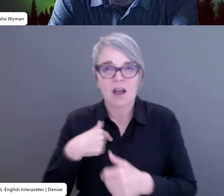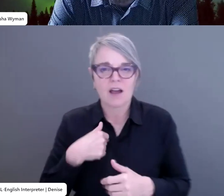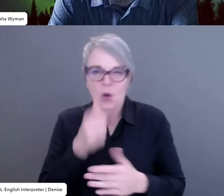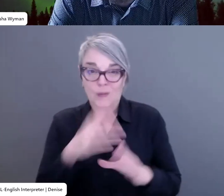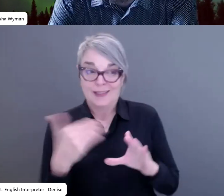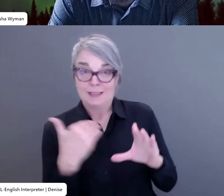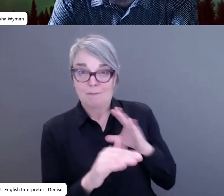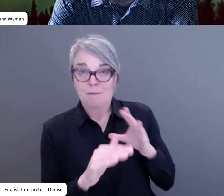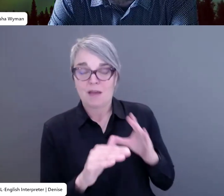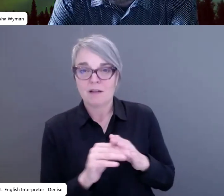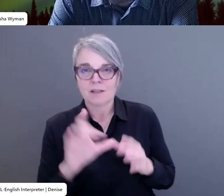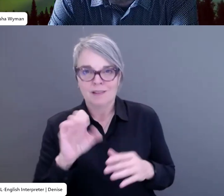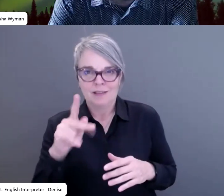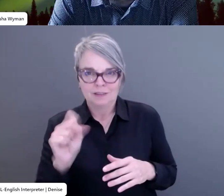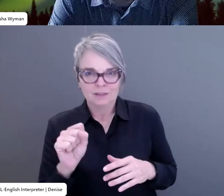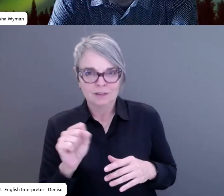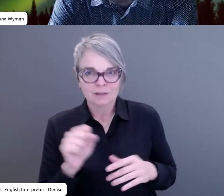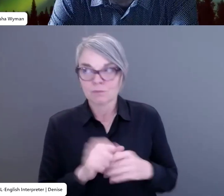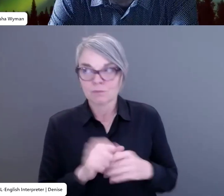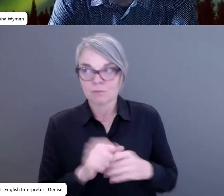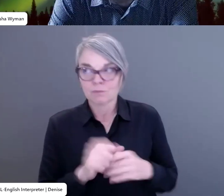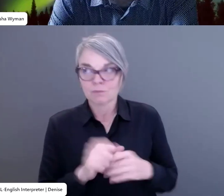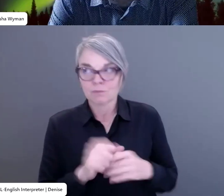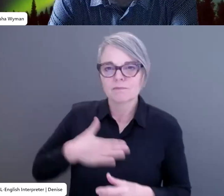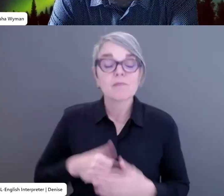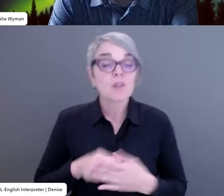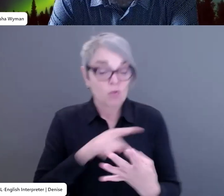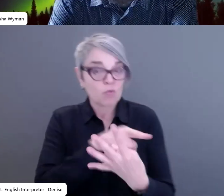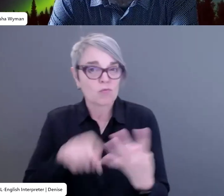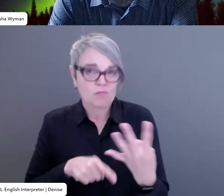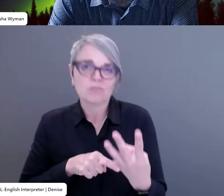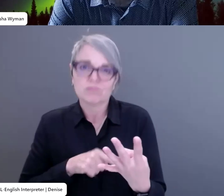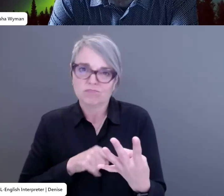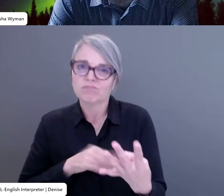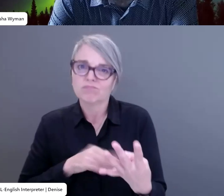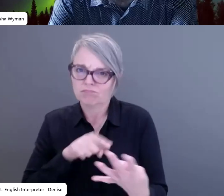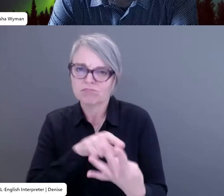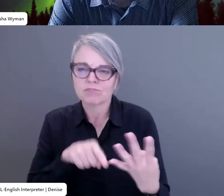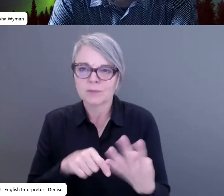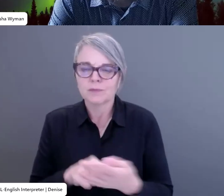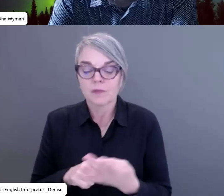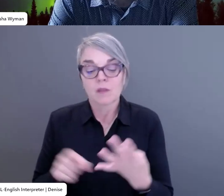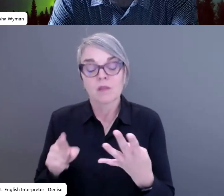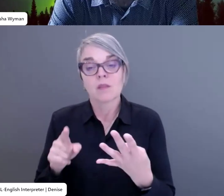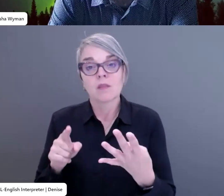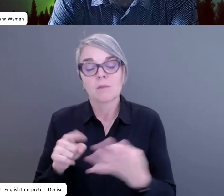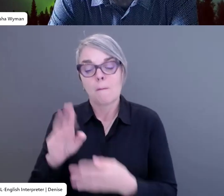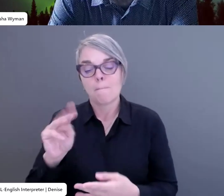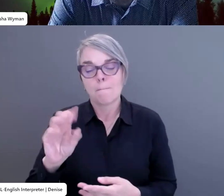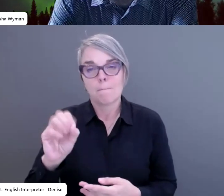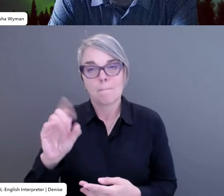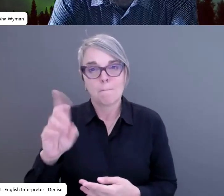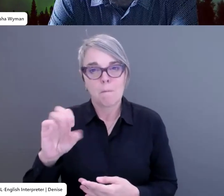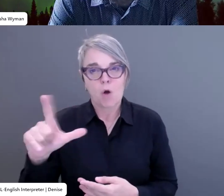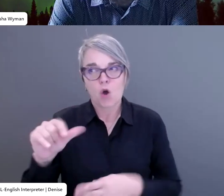Yes, and they're quite useful. The one by Model Consulting Group is quite long. It's